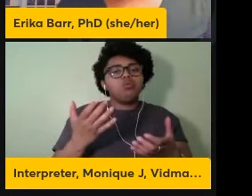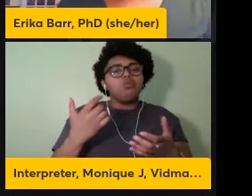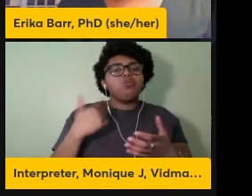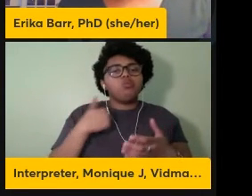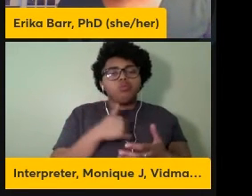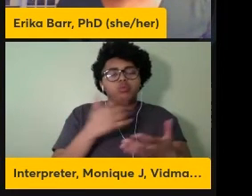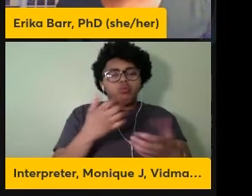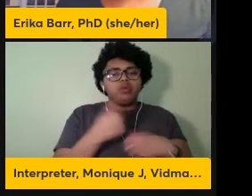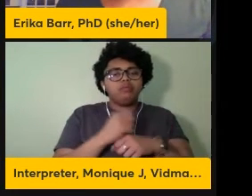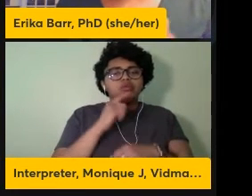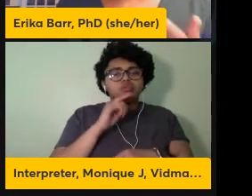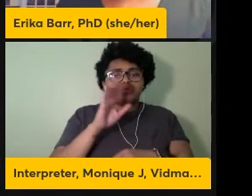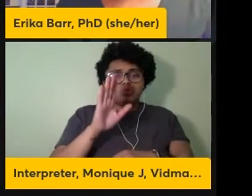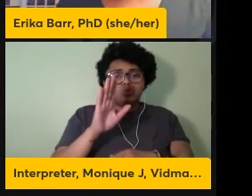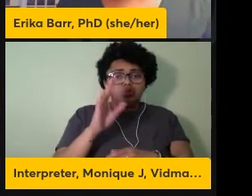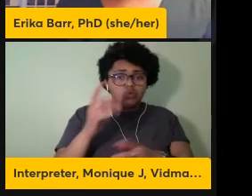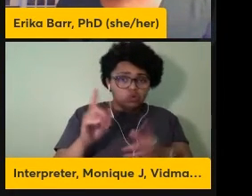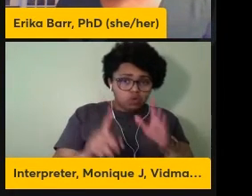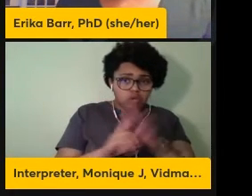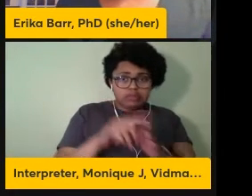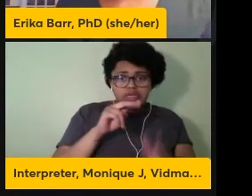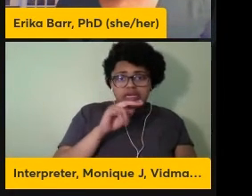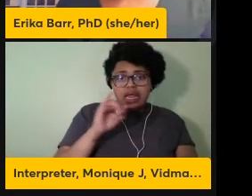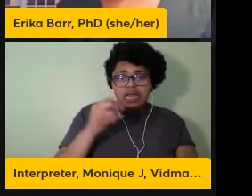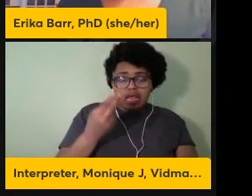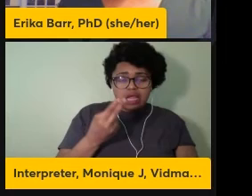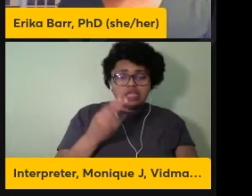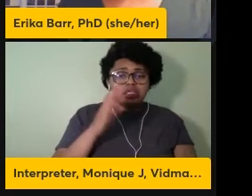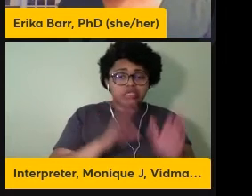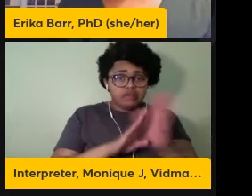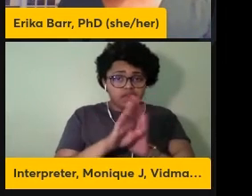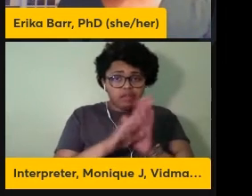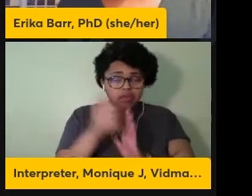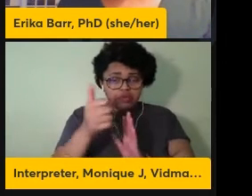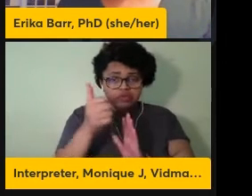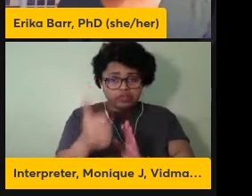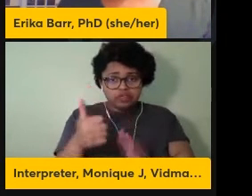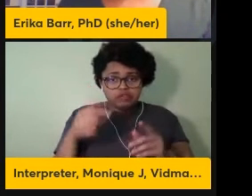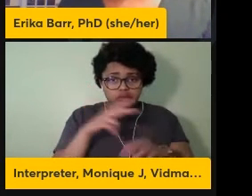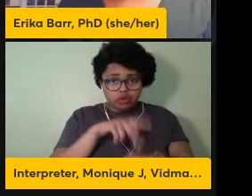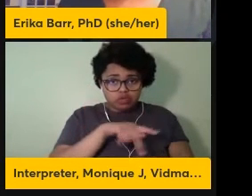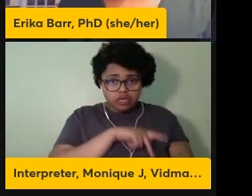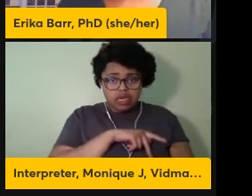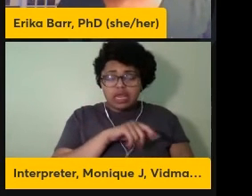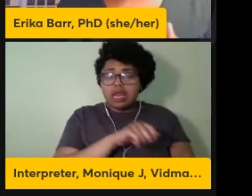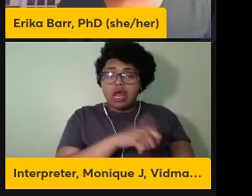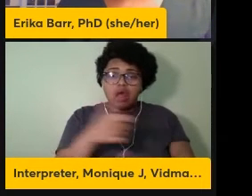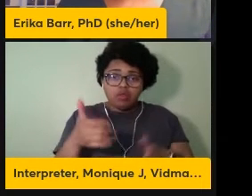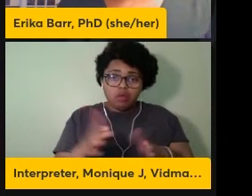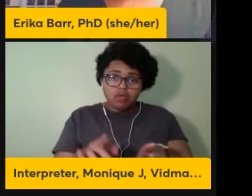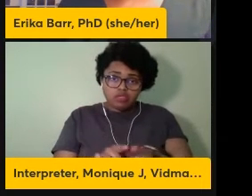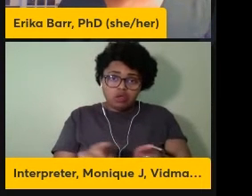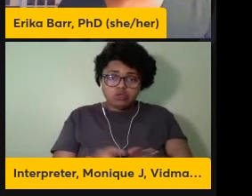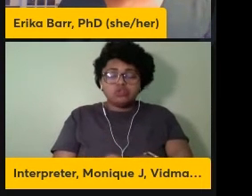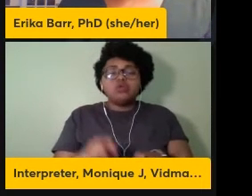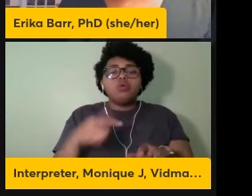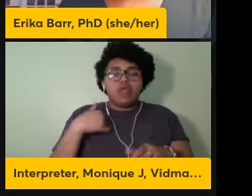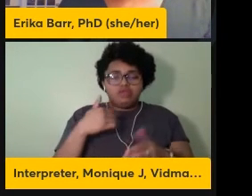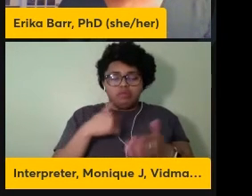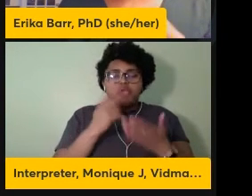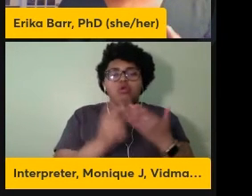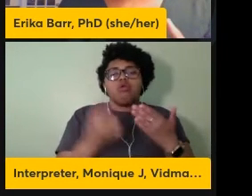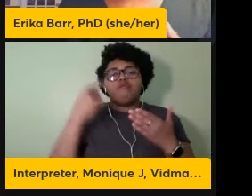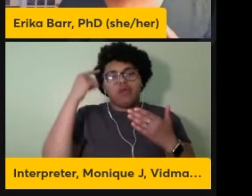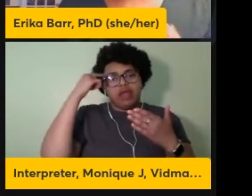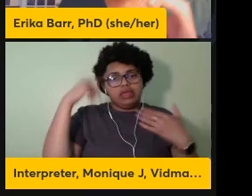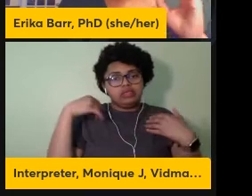personally and taking care of your own wellness. So we have a number of programs that's around mental well-being. So just to kind of get into the programs,